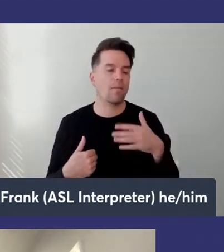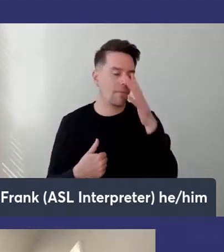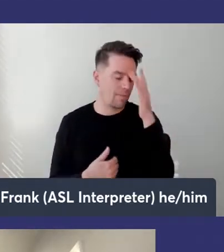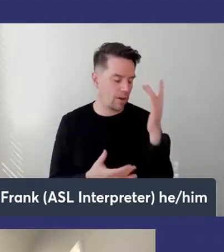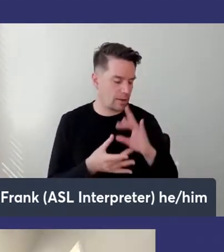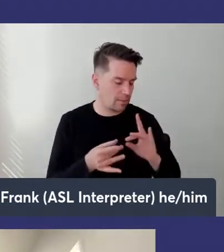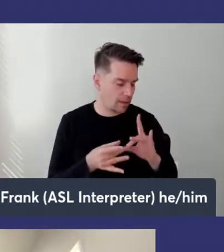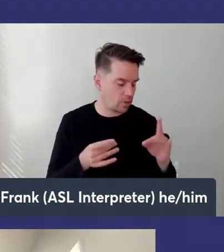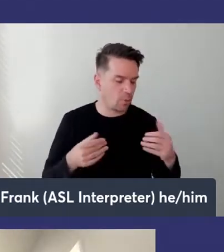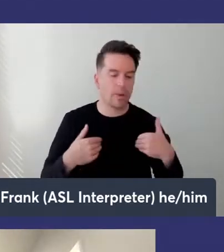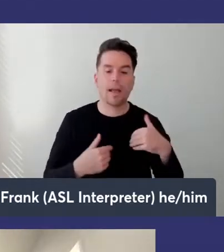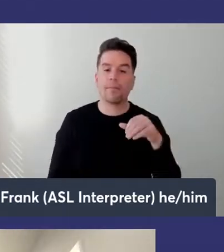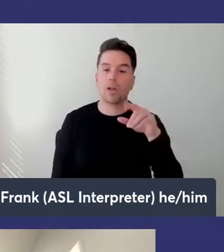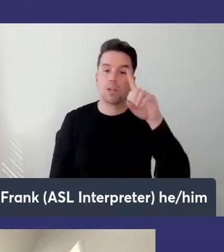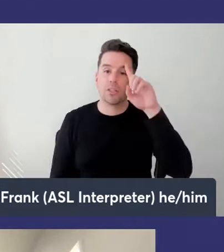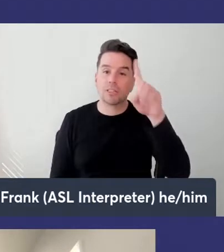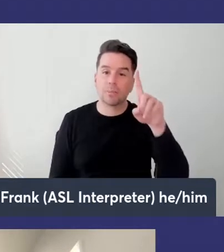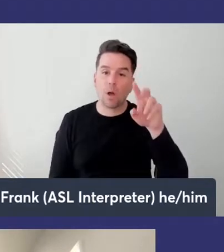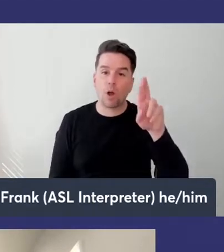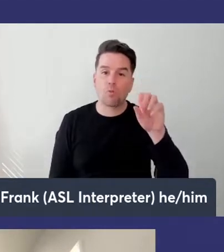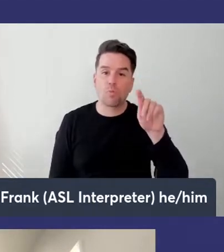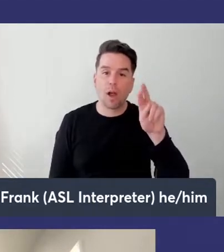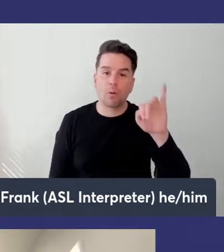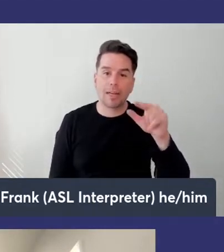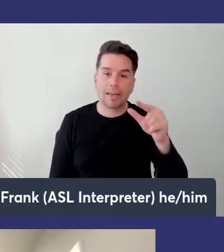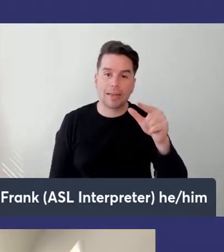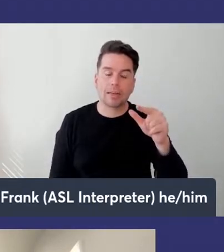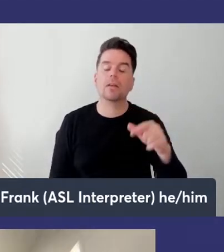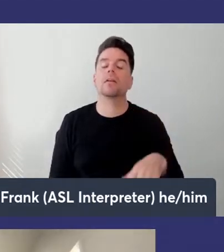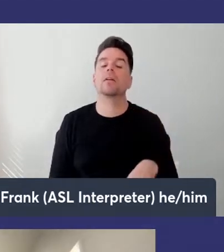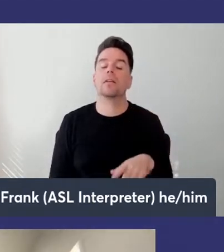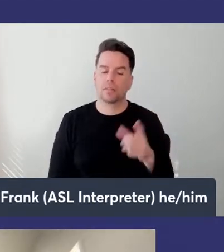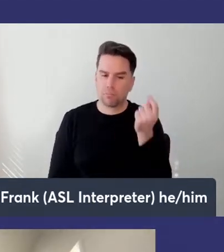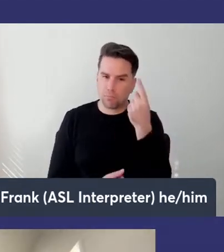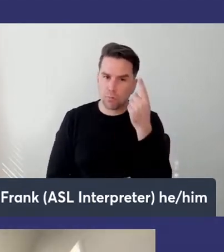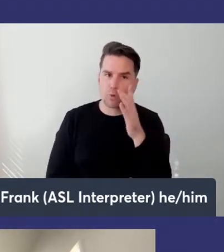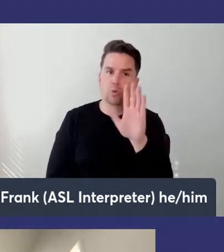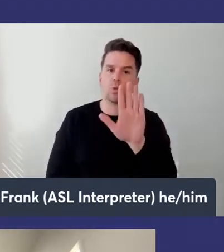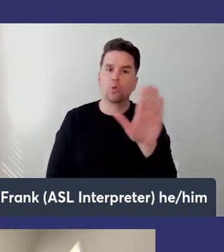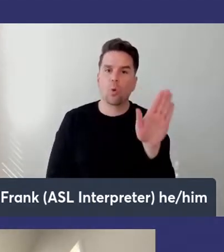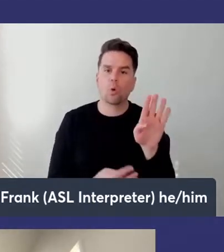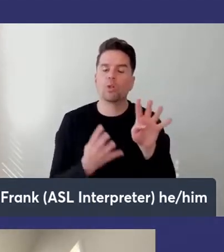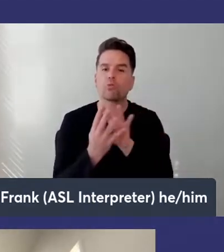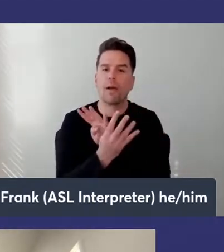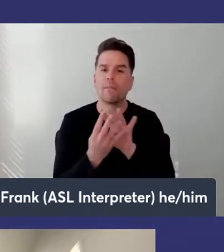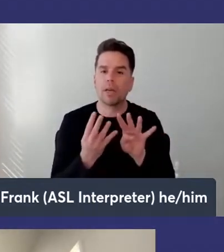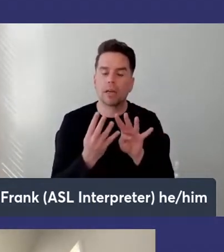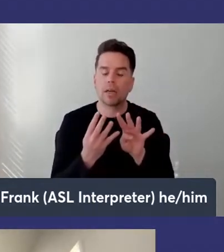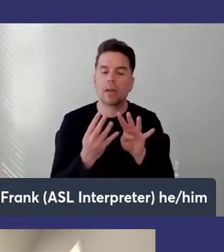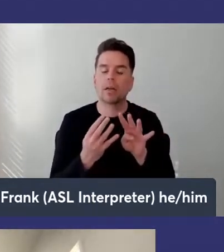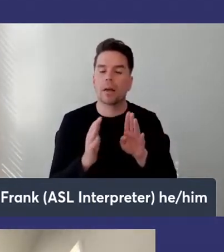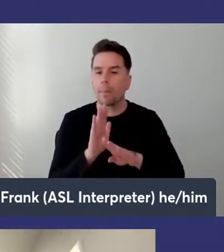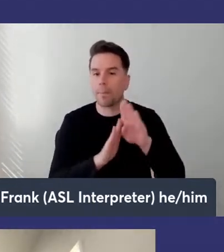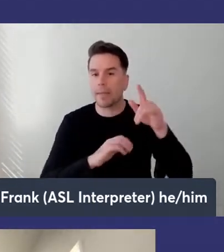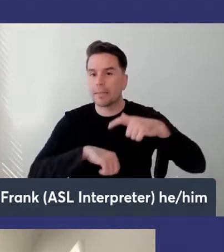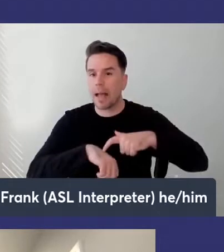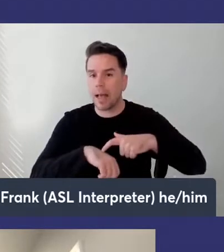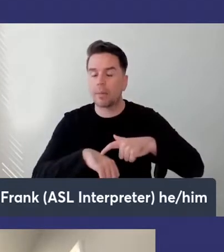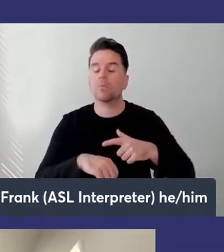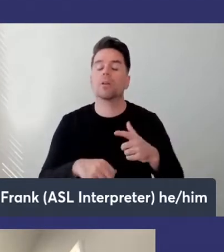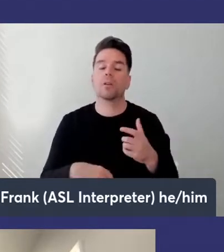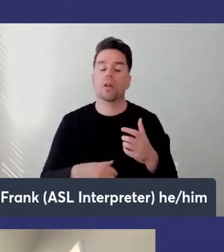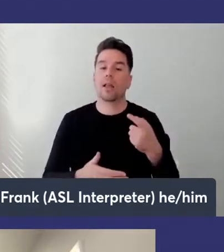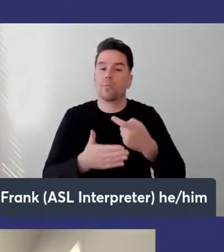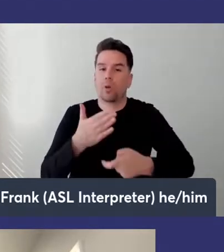routing. So we do have like smart routing, which also kind of understands your traffic pattern over the period of times and tries to make sure that we have those